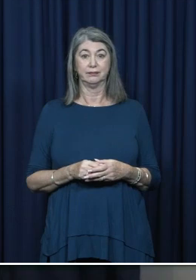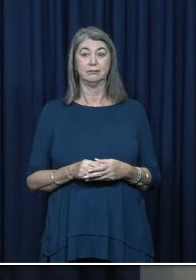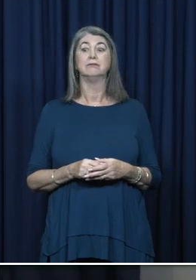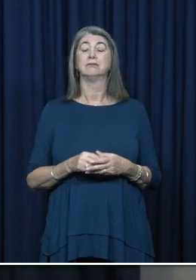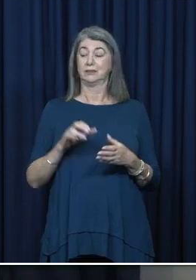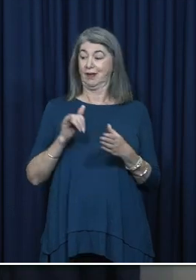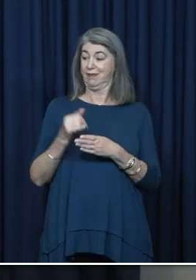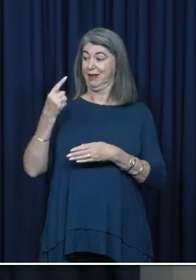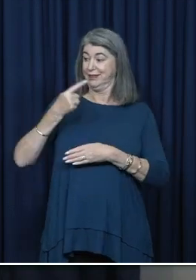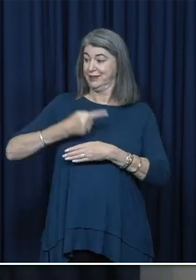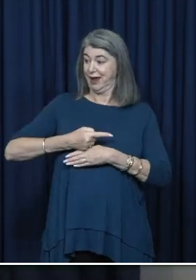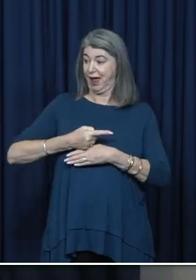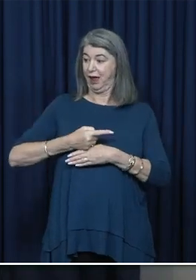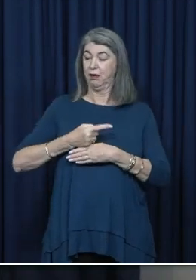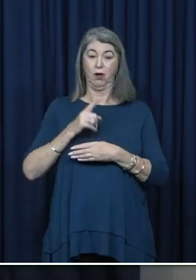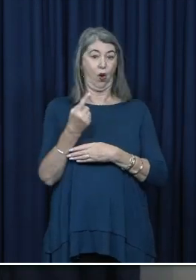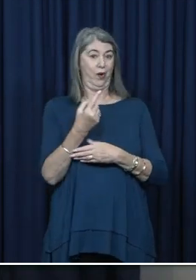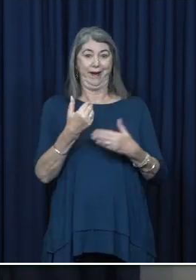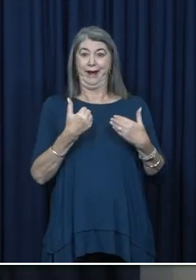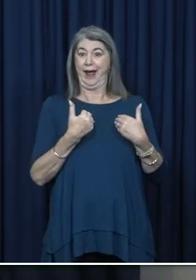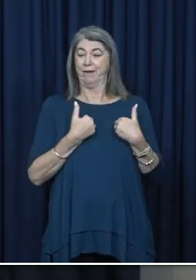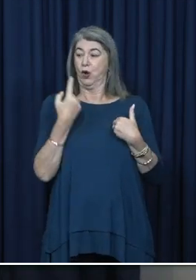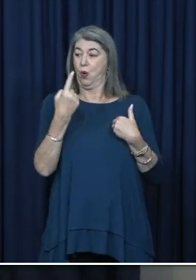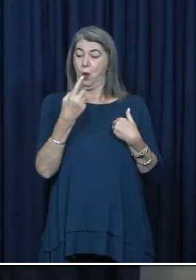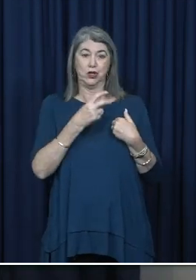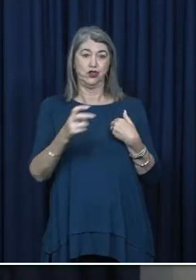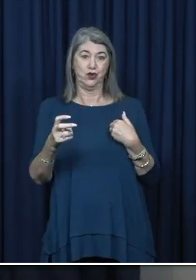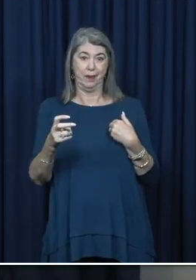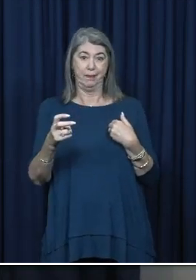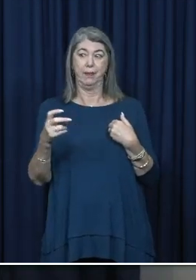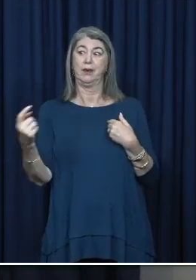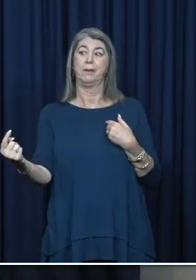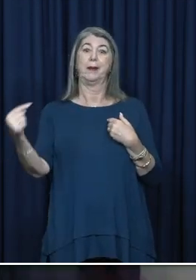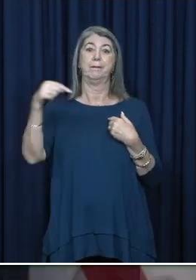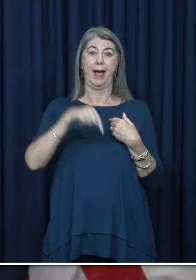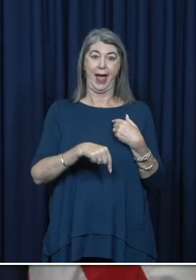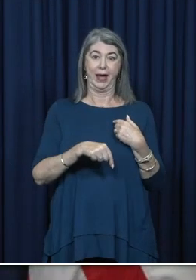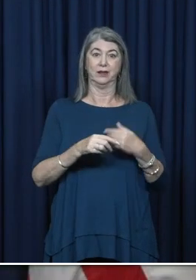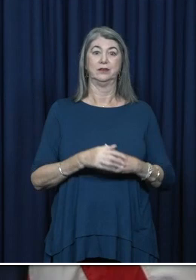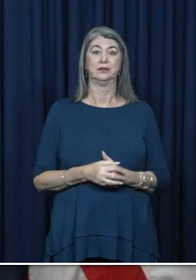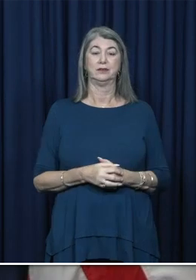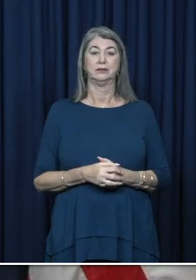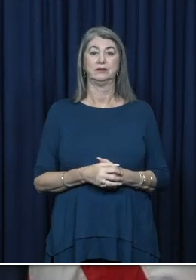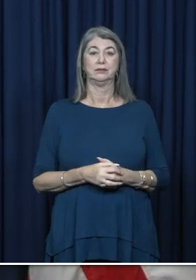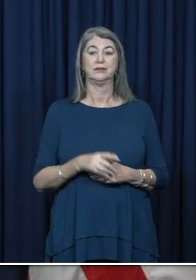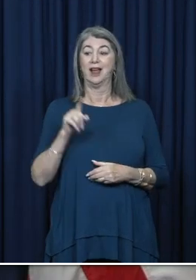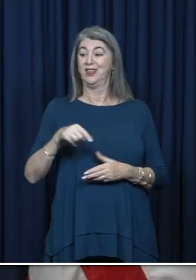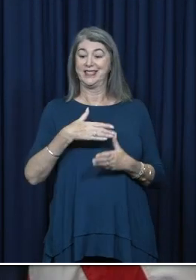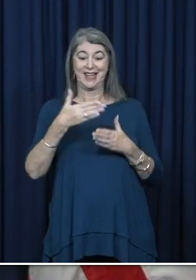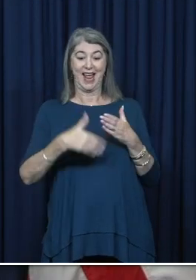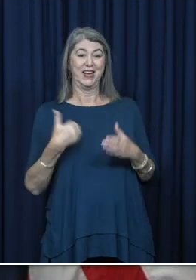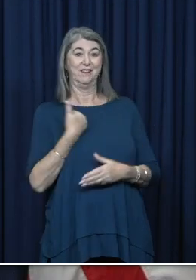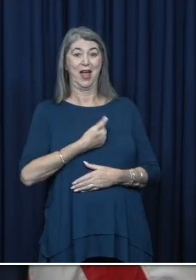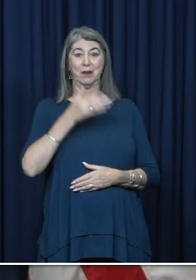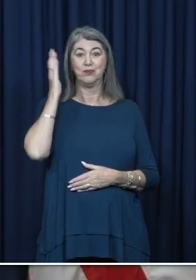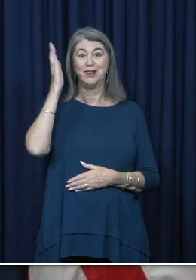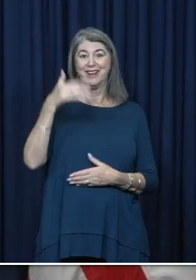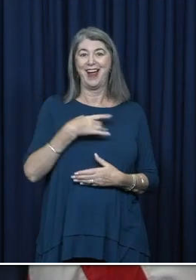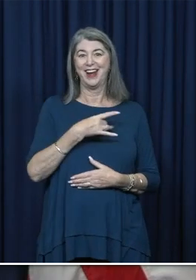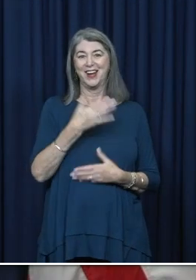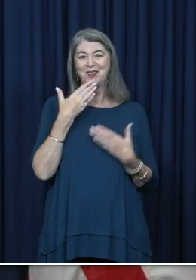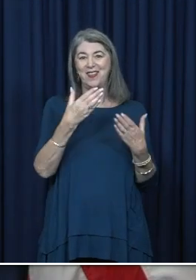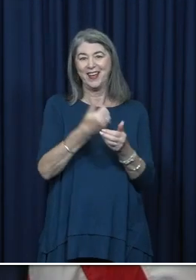So that day, I would only have one trip. That would be the return. This is the end of our presentation. I would like to